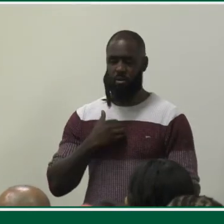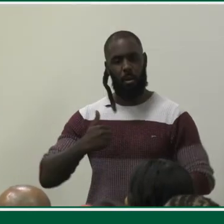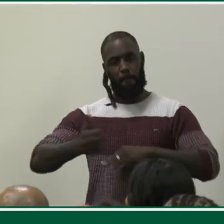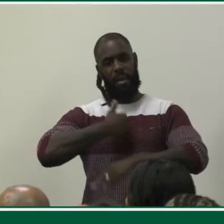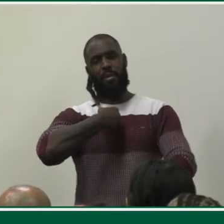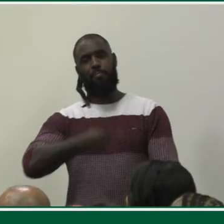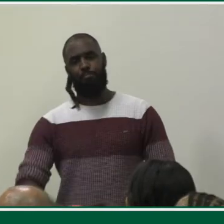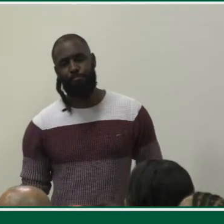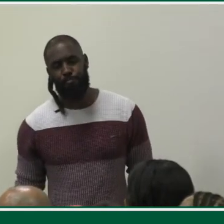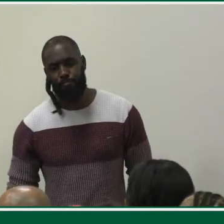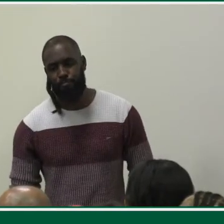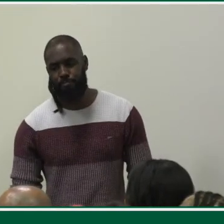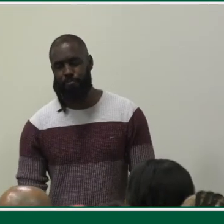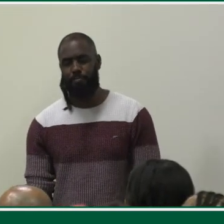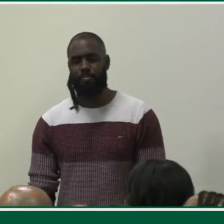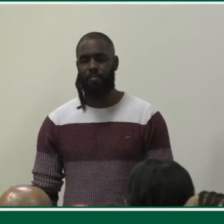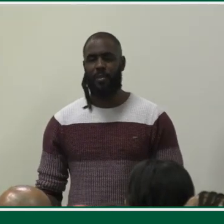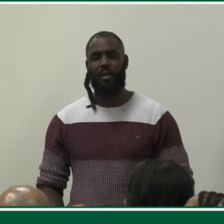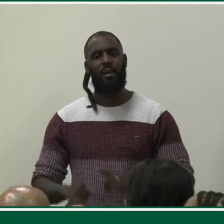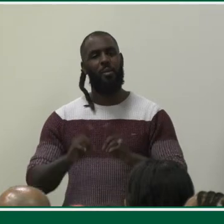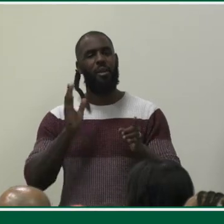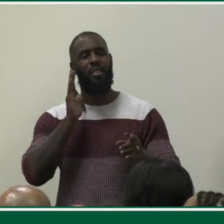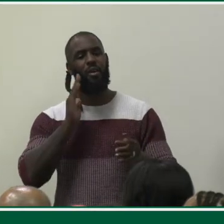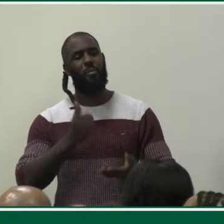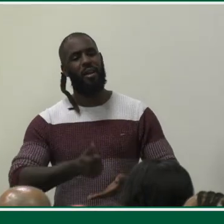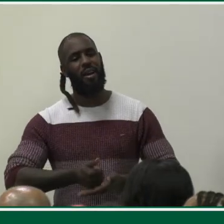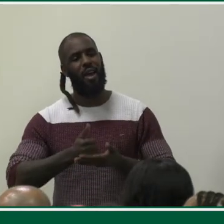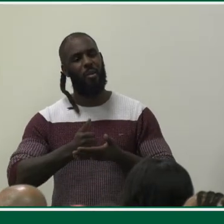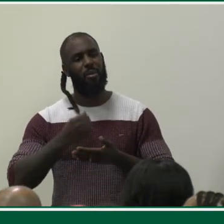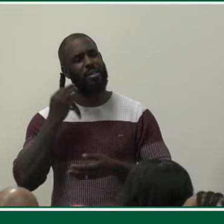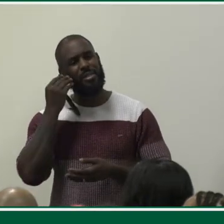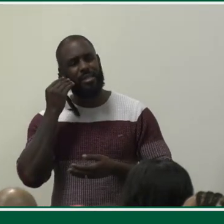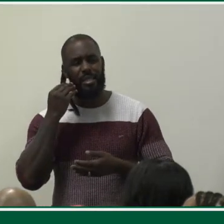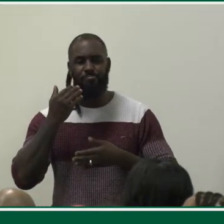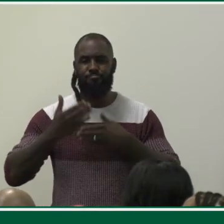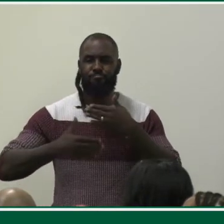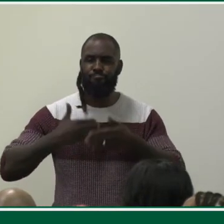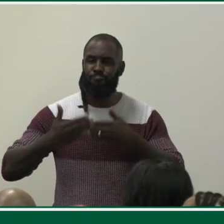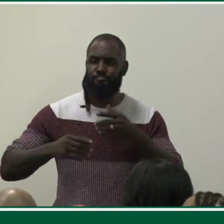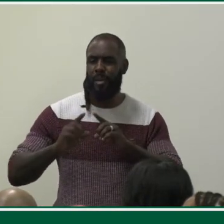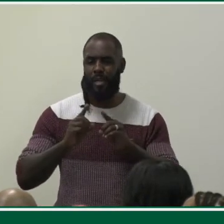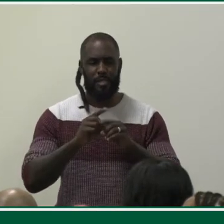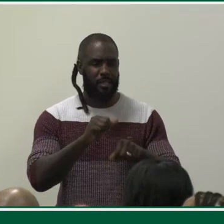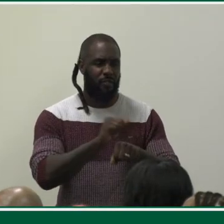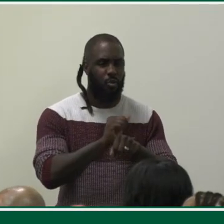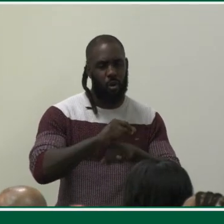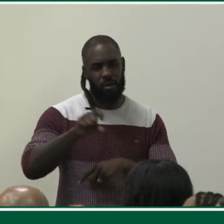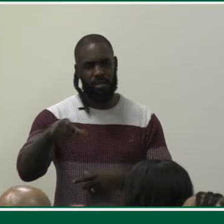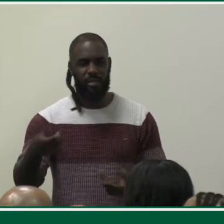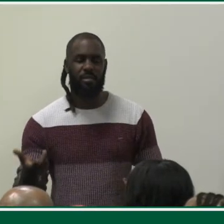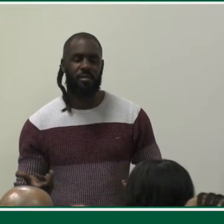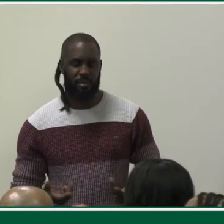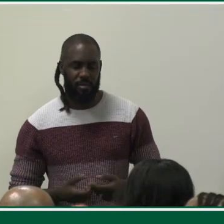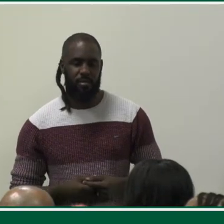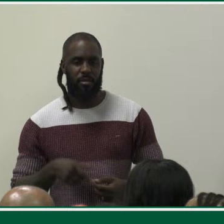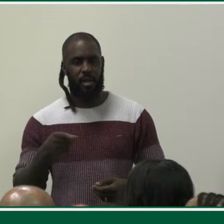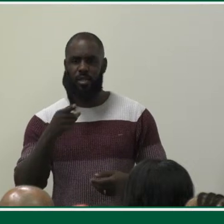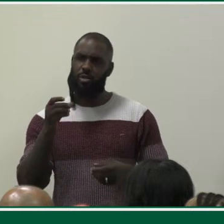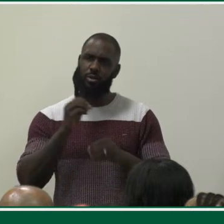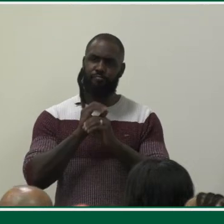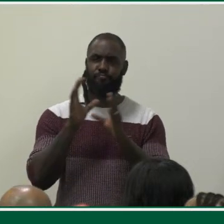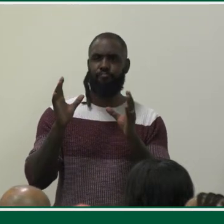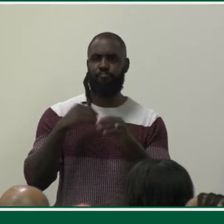me. But they'll be helping us to think through all aspects of the work that needs to be done because, as you can